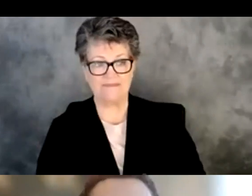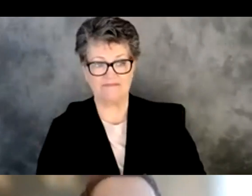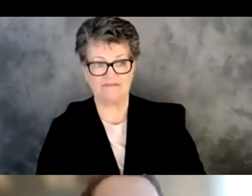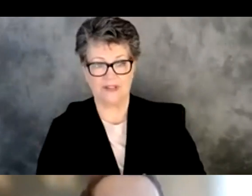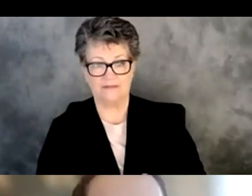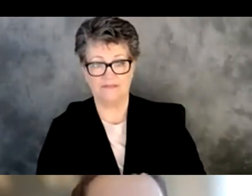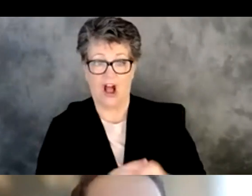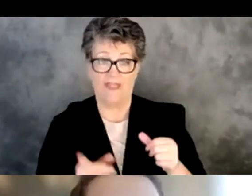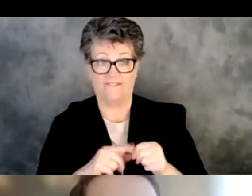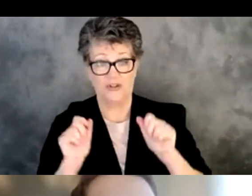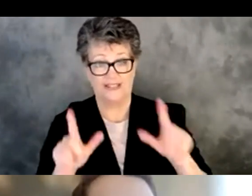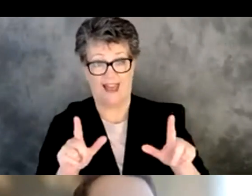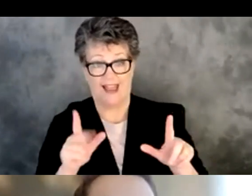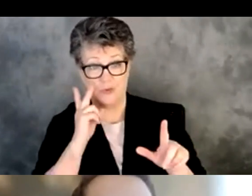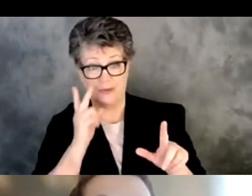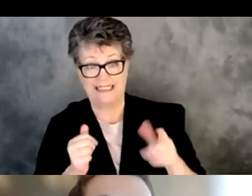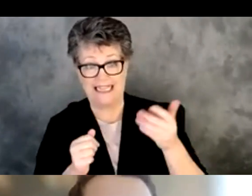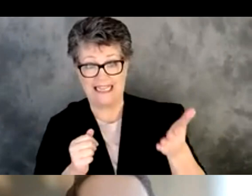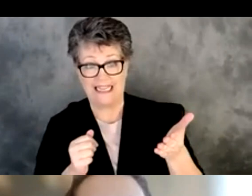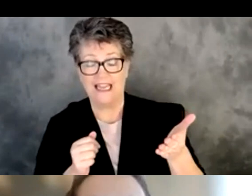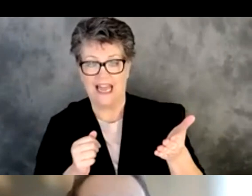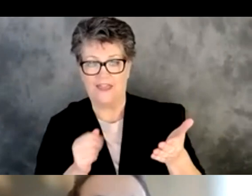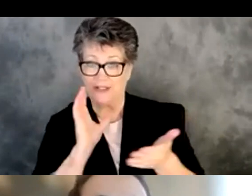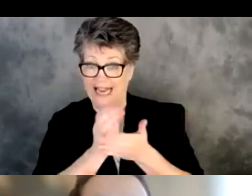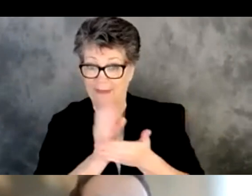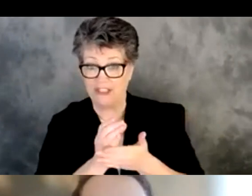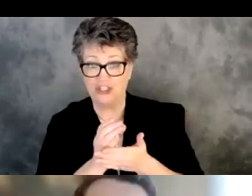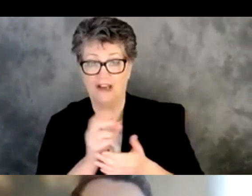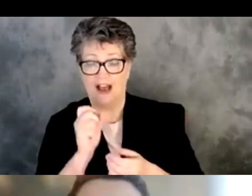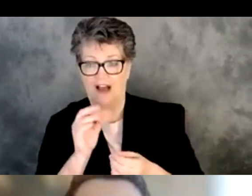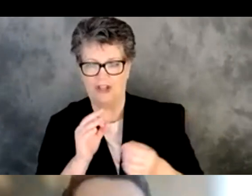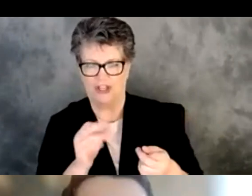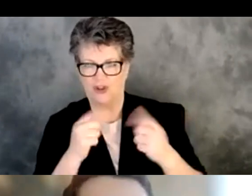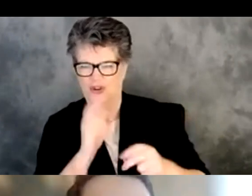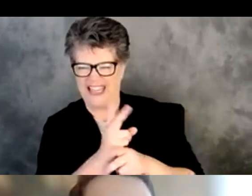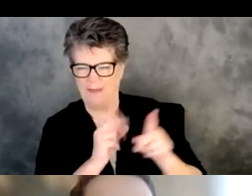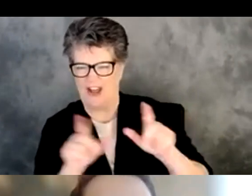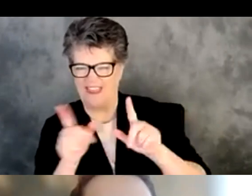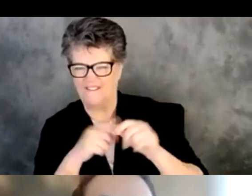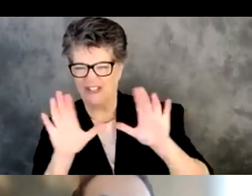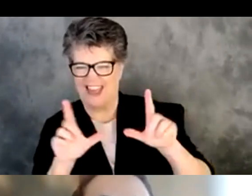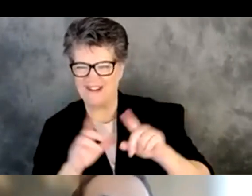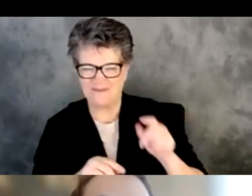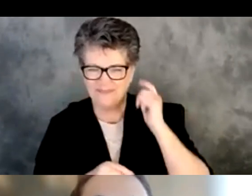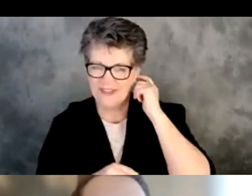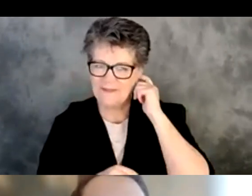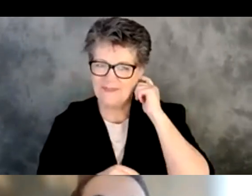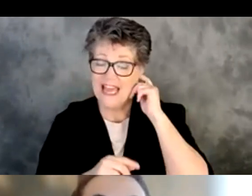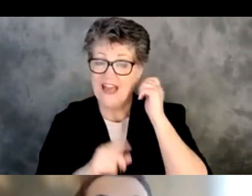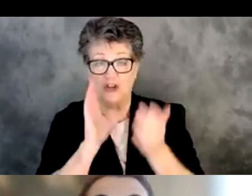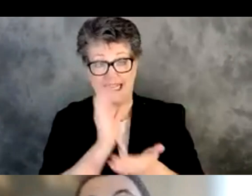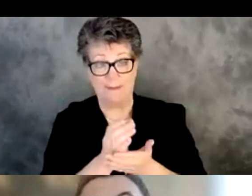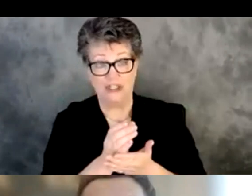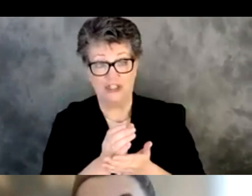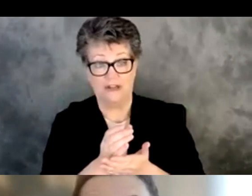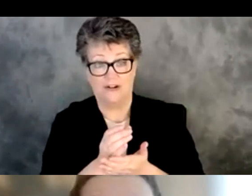on the first slide, you'll see that there is an image of, you can actually keep it on the first slide, image of